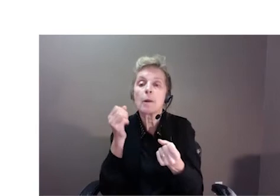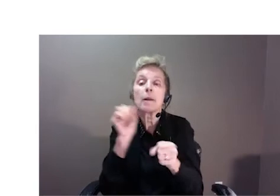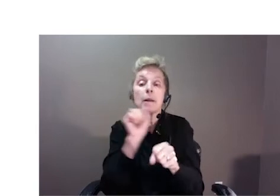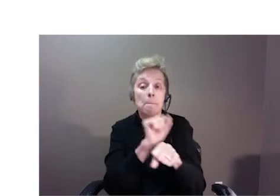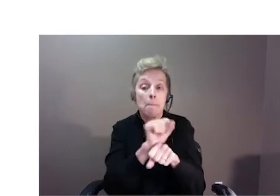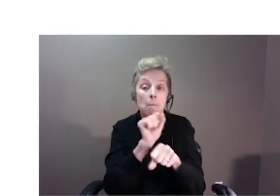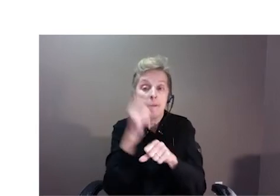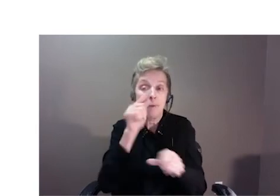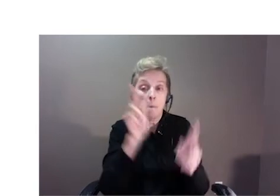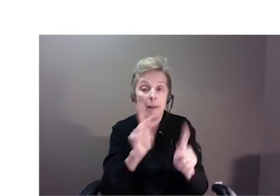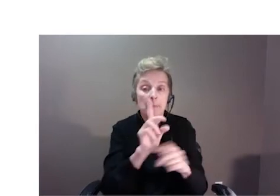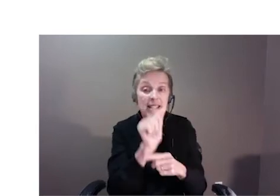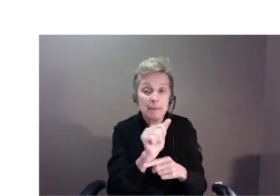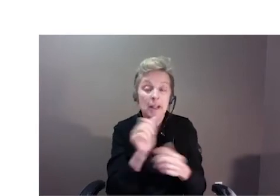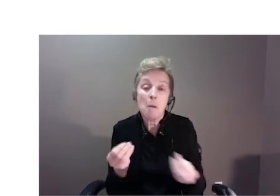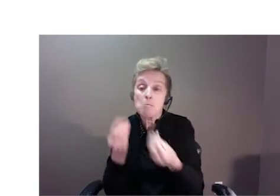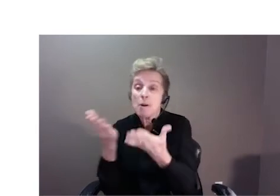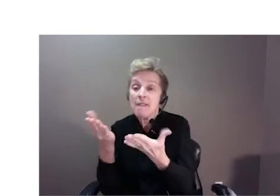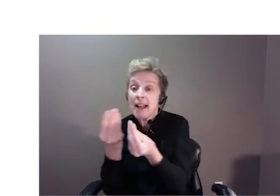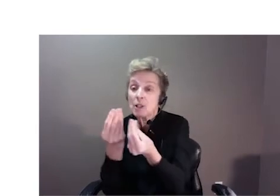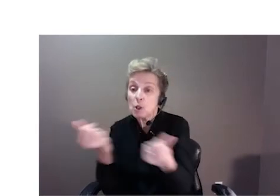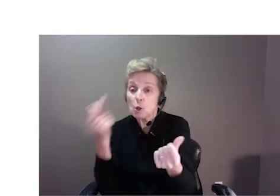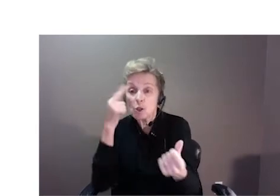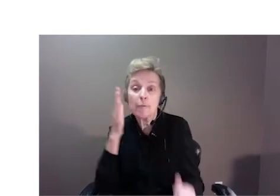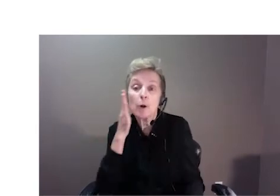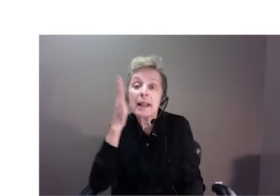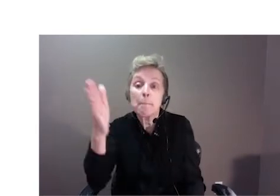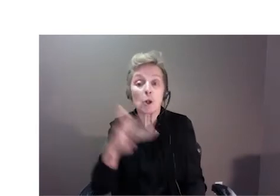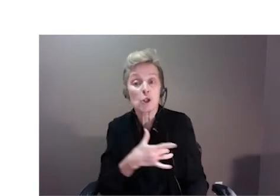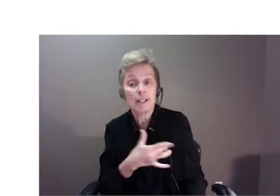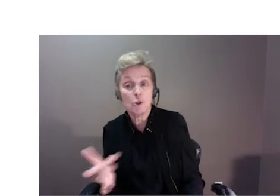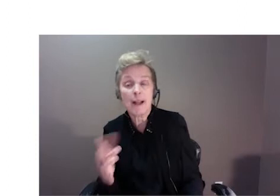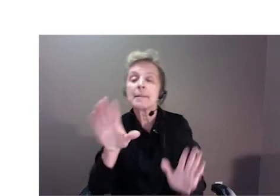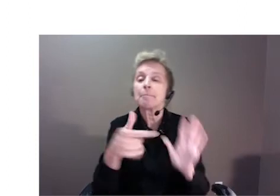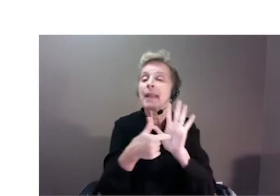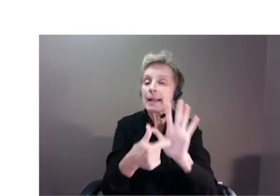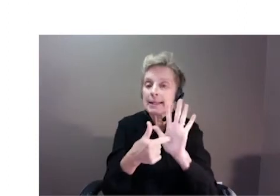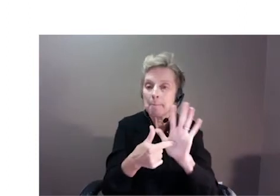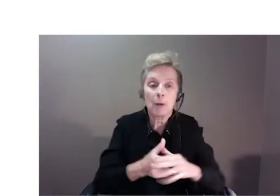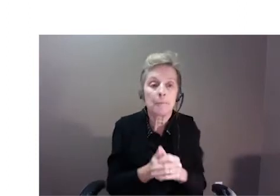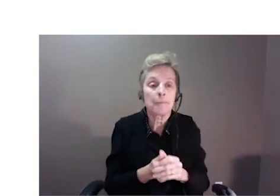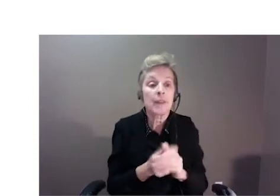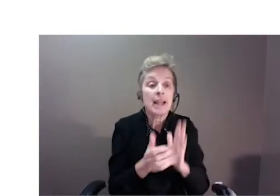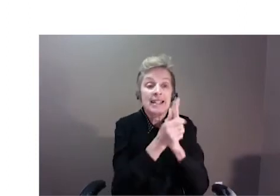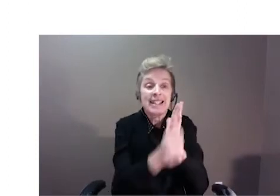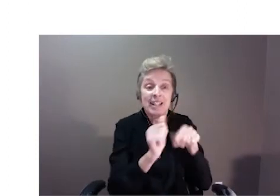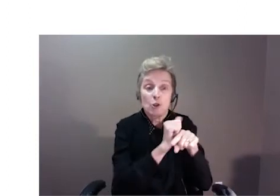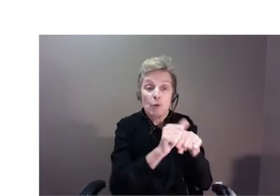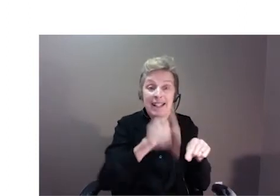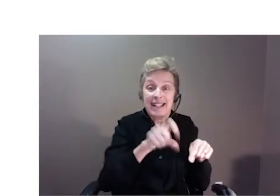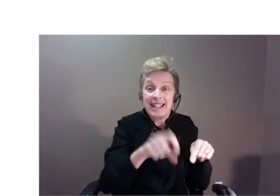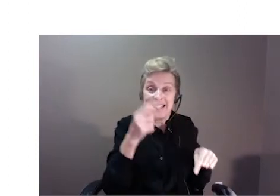provide solutions for emerging trends in the future of work. So for instance, to address skill training needs in the